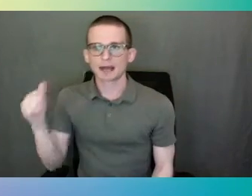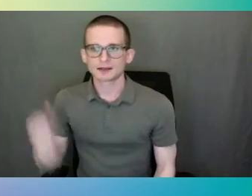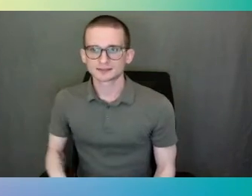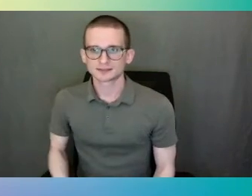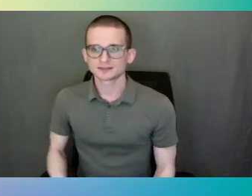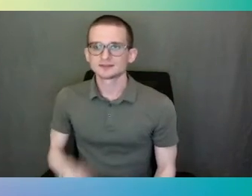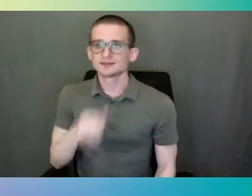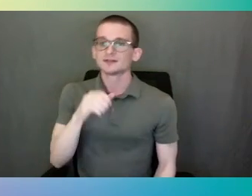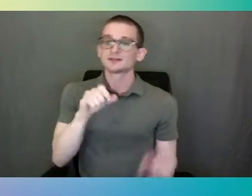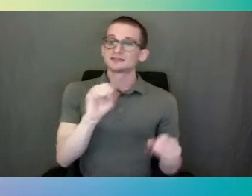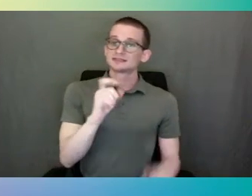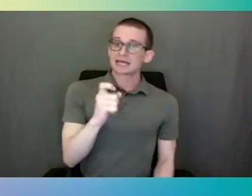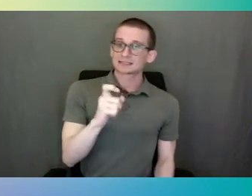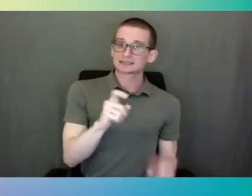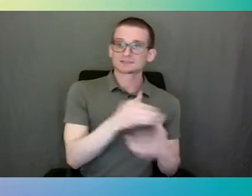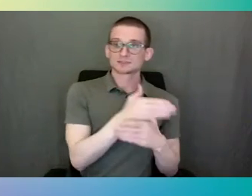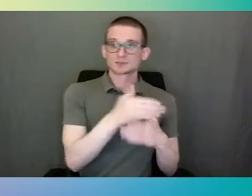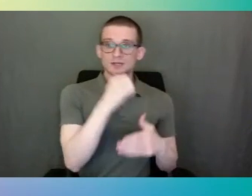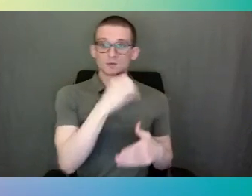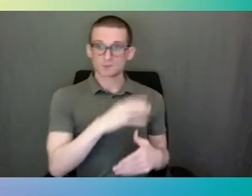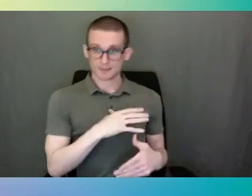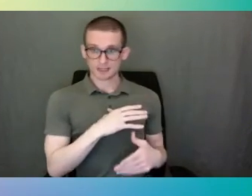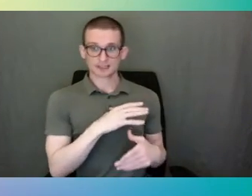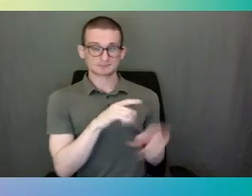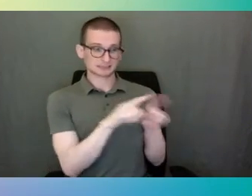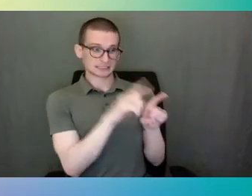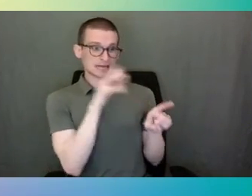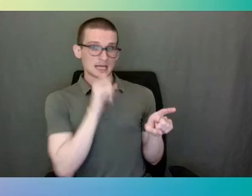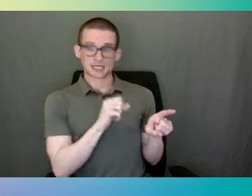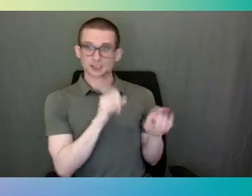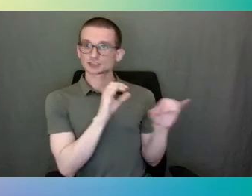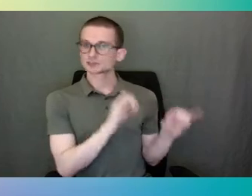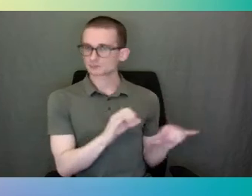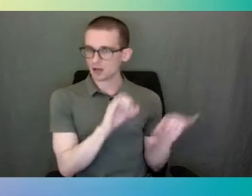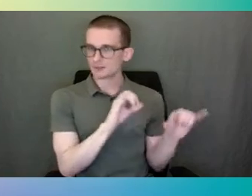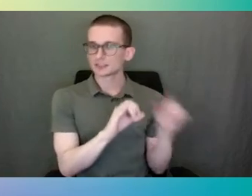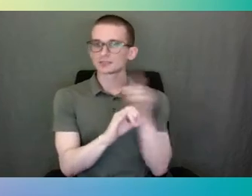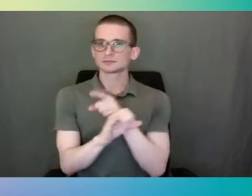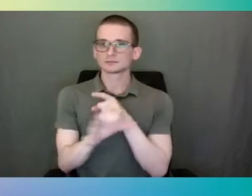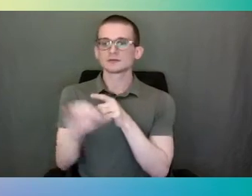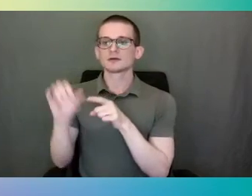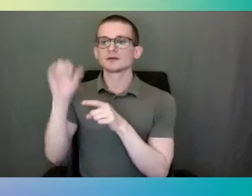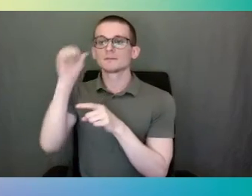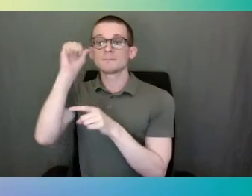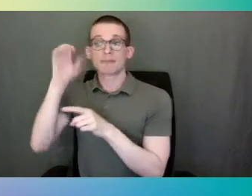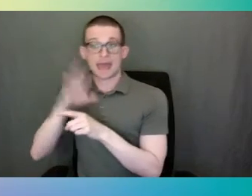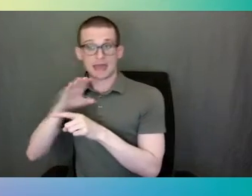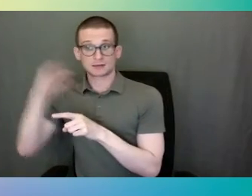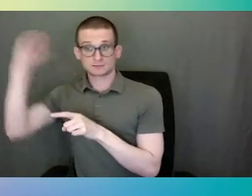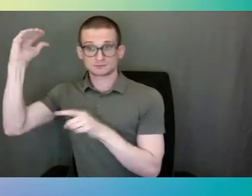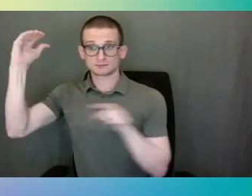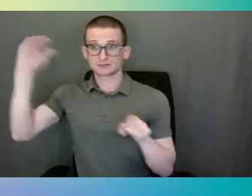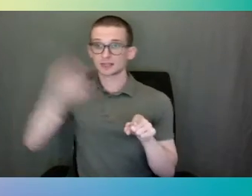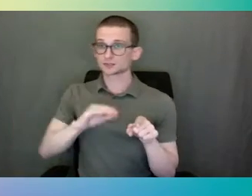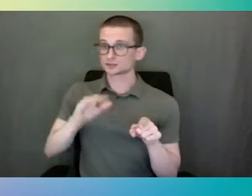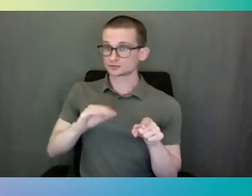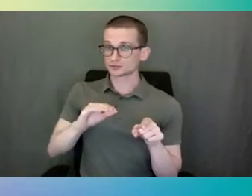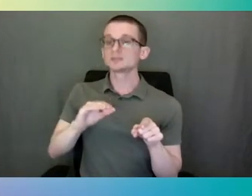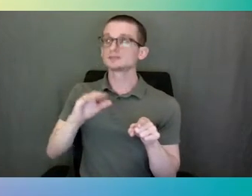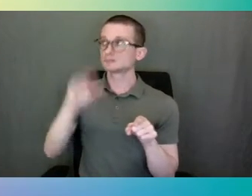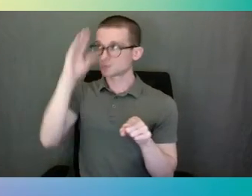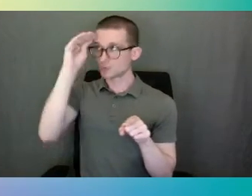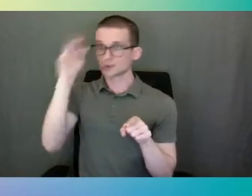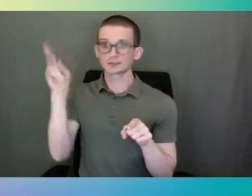Sex between men and boys was very common. So typical of that culture in the first century where Paul was